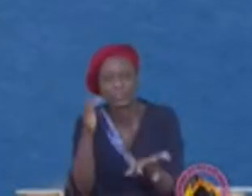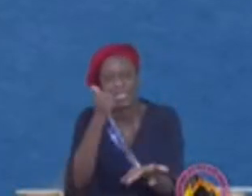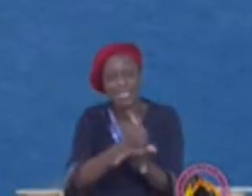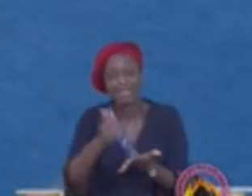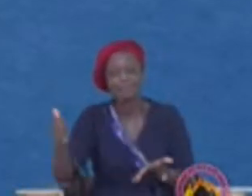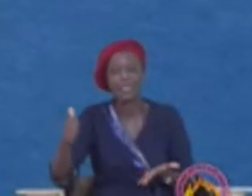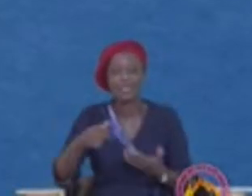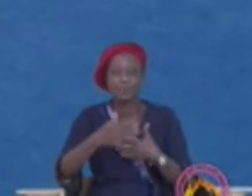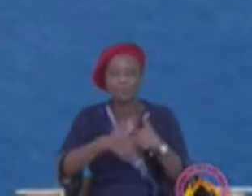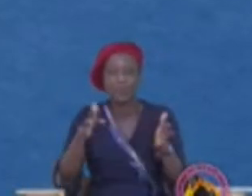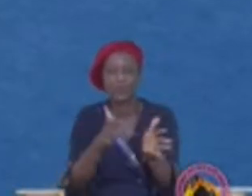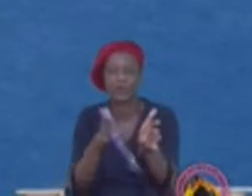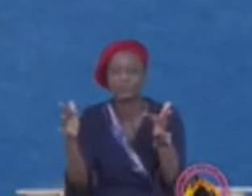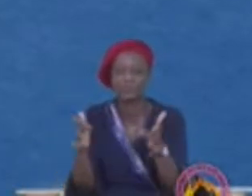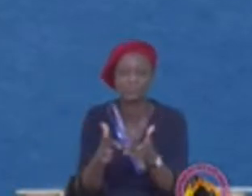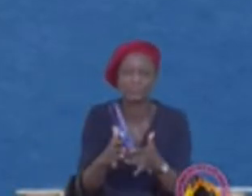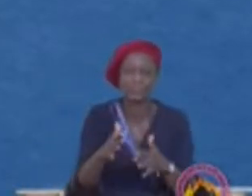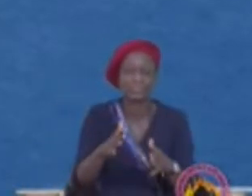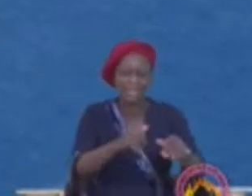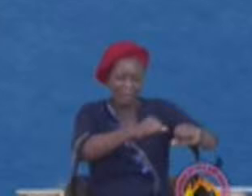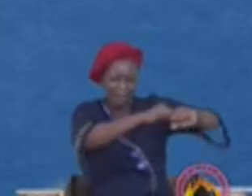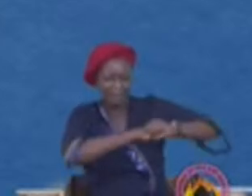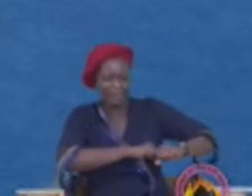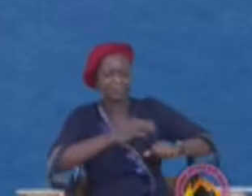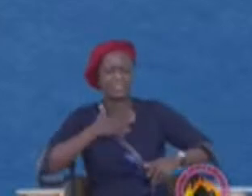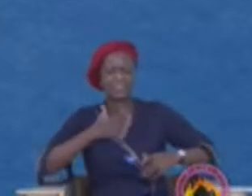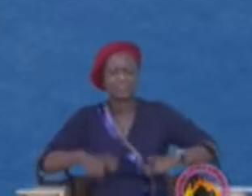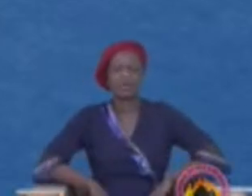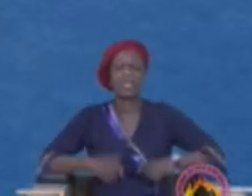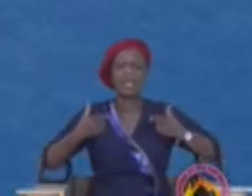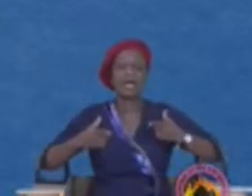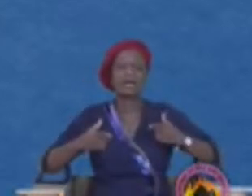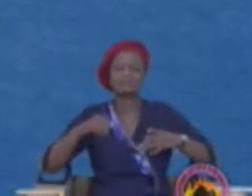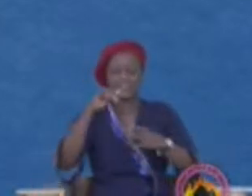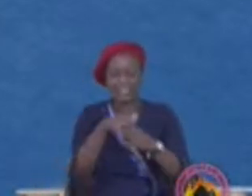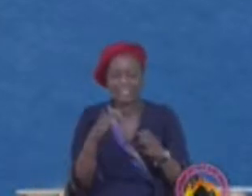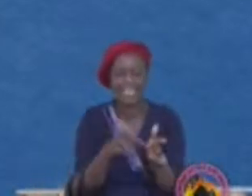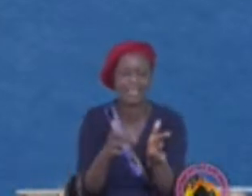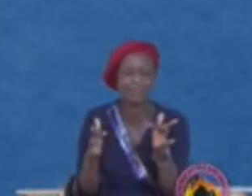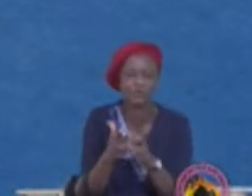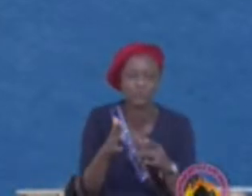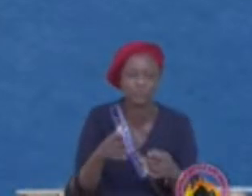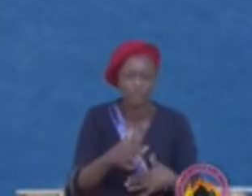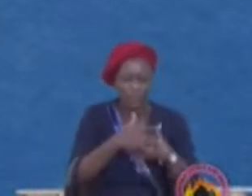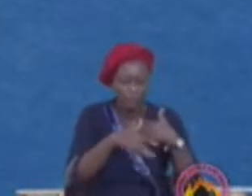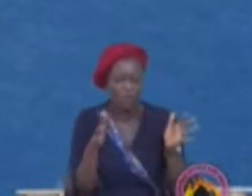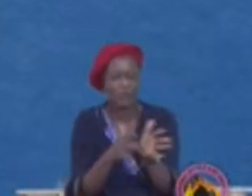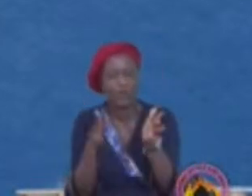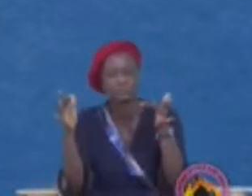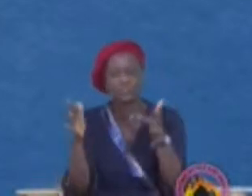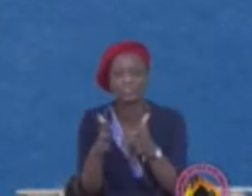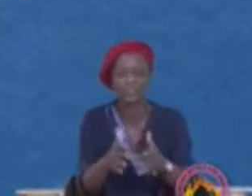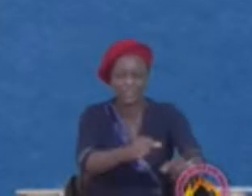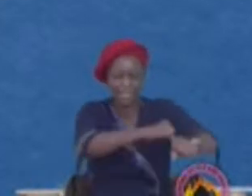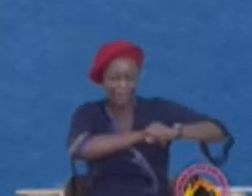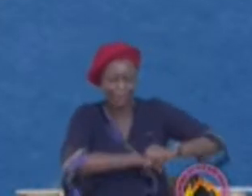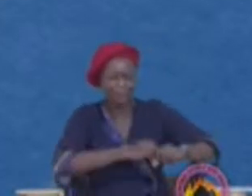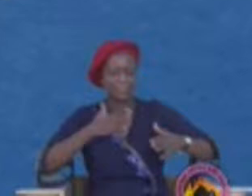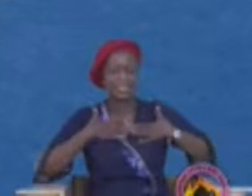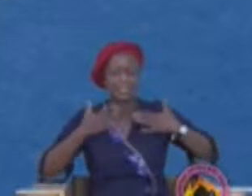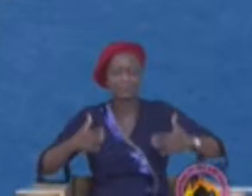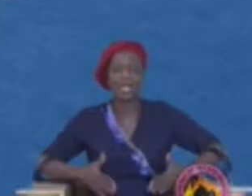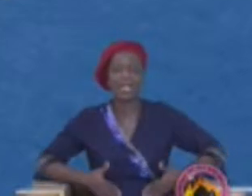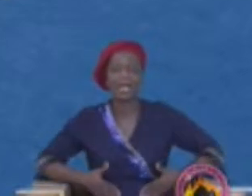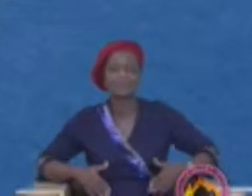Blood of Jesus. Laminate my life. In the name of Jesus. Blood of Jesus. Laminate my